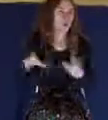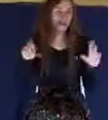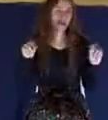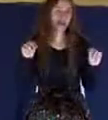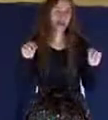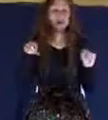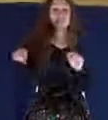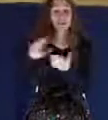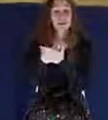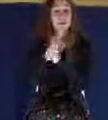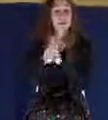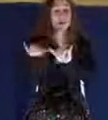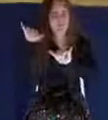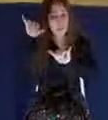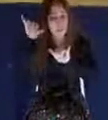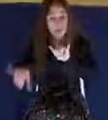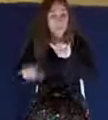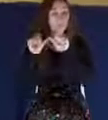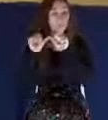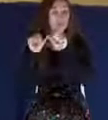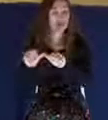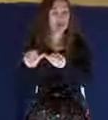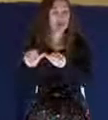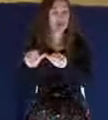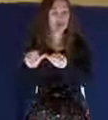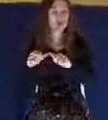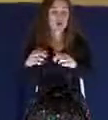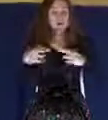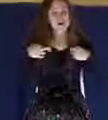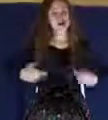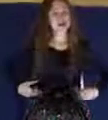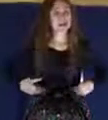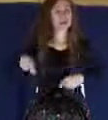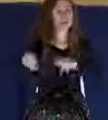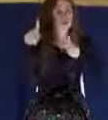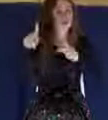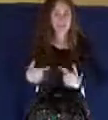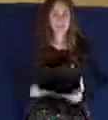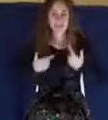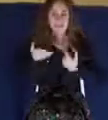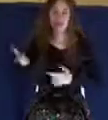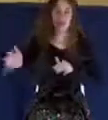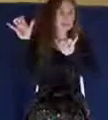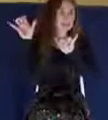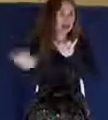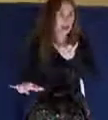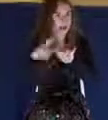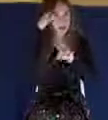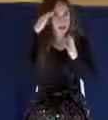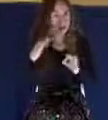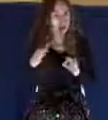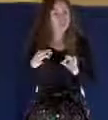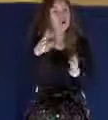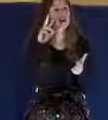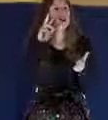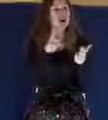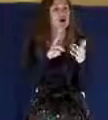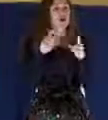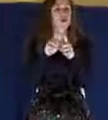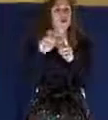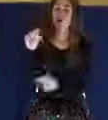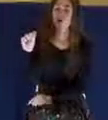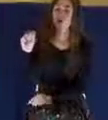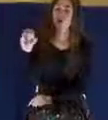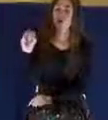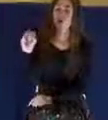permanent resident there. That was never his real intention. Because if you look in verse 1 at the word sojourn, the Hebrew word,